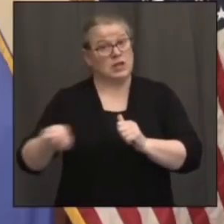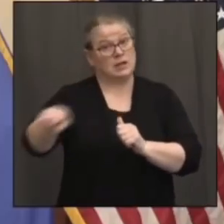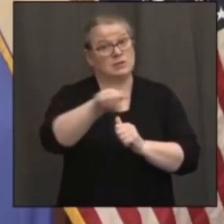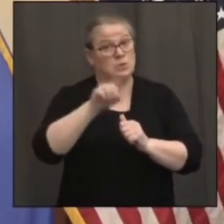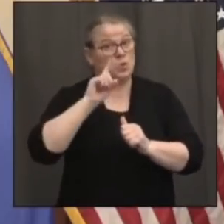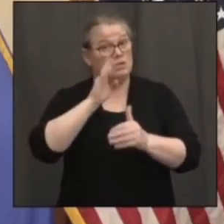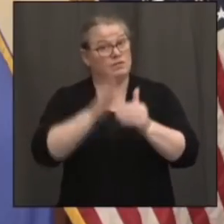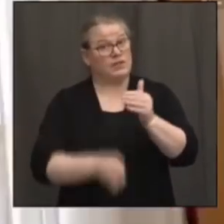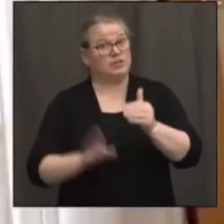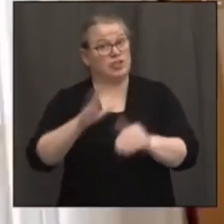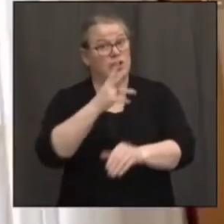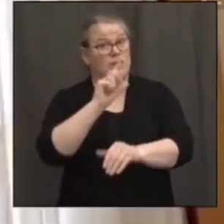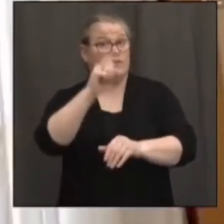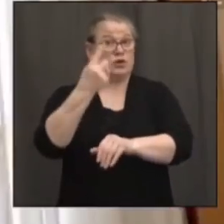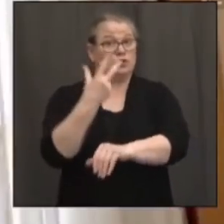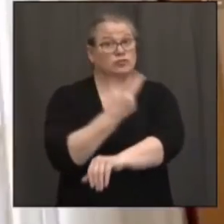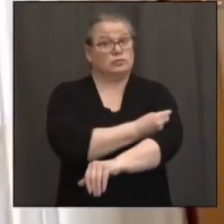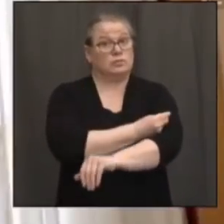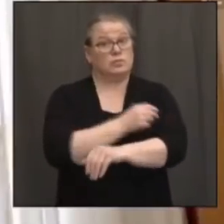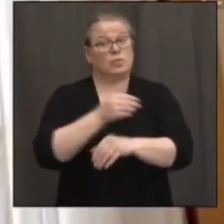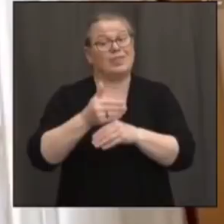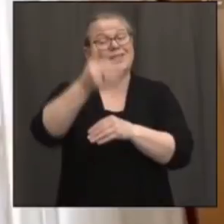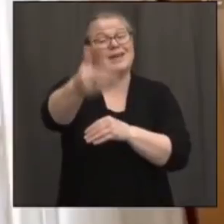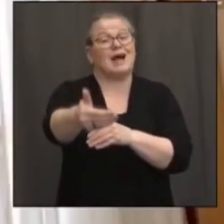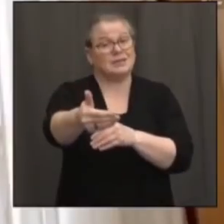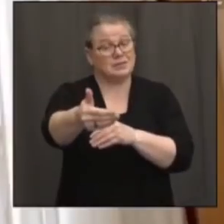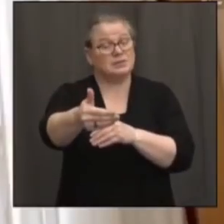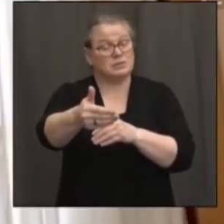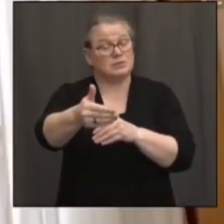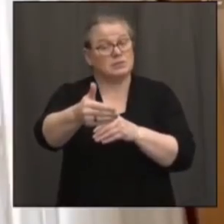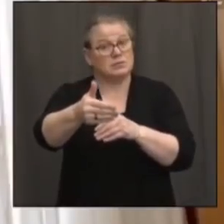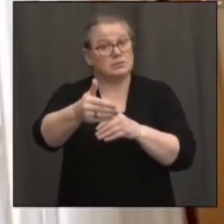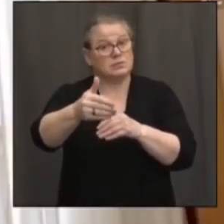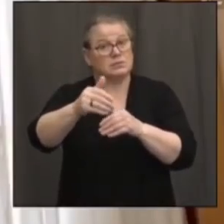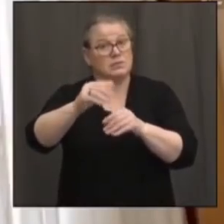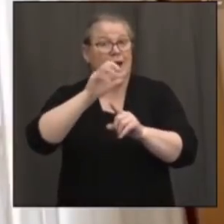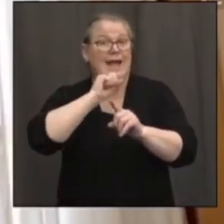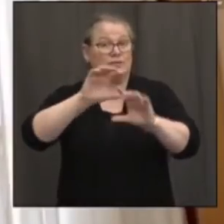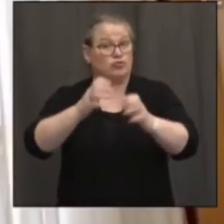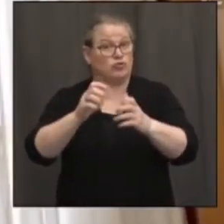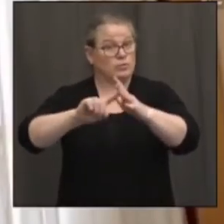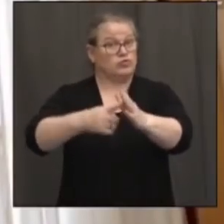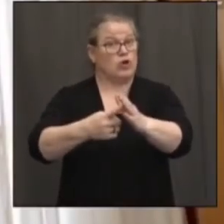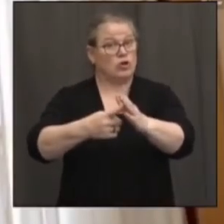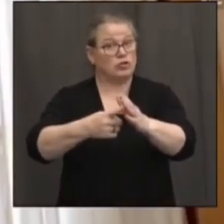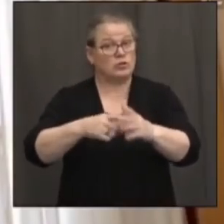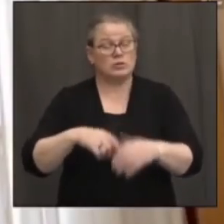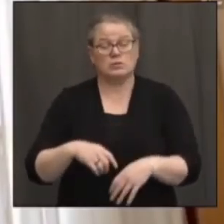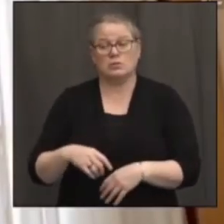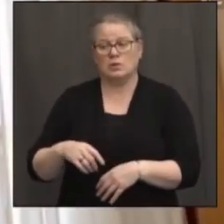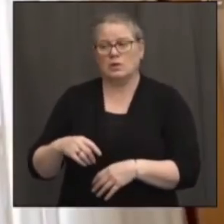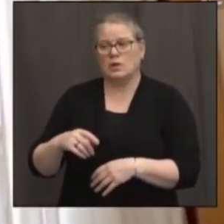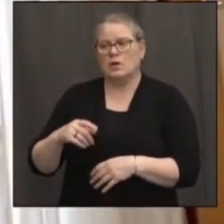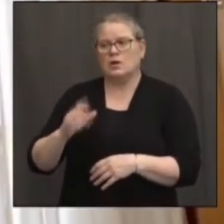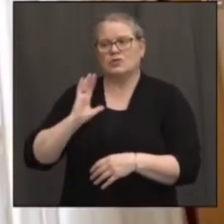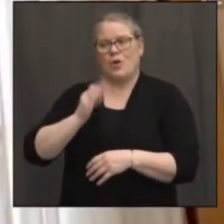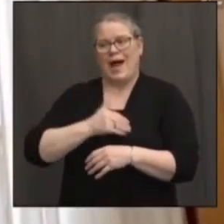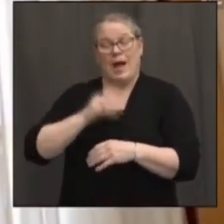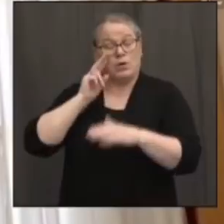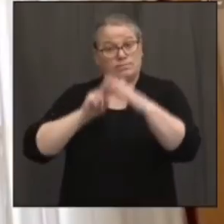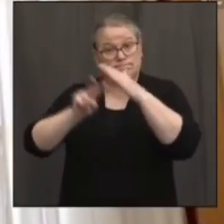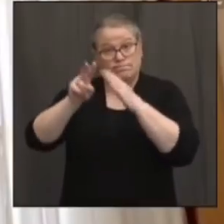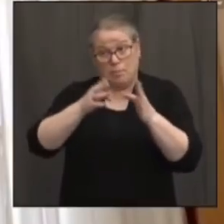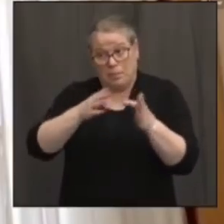So we had modeled it with an assumption that there would be about a 60% uptake by that date. So that's the planning assumption